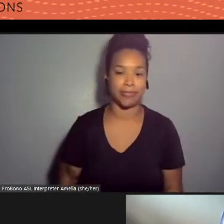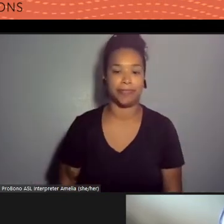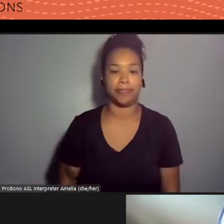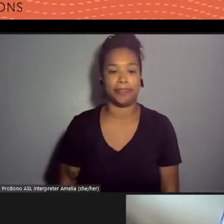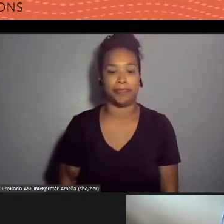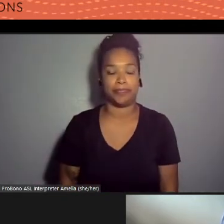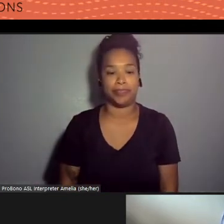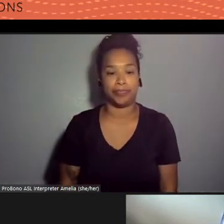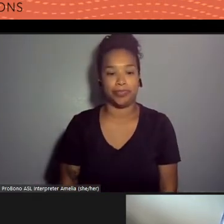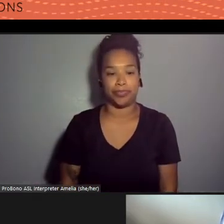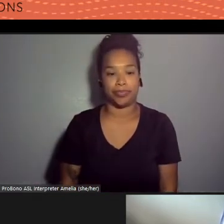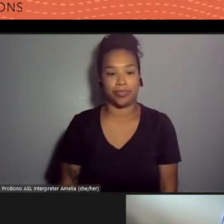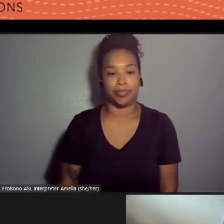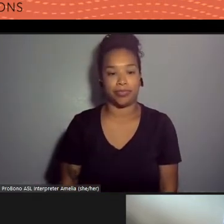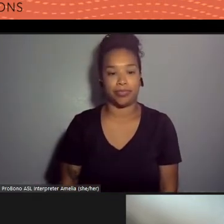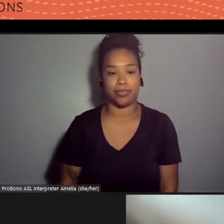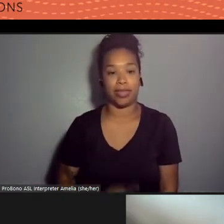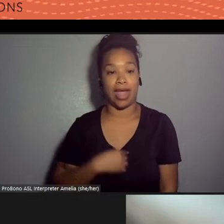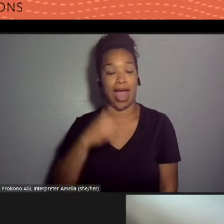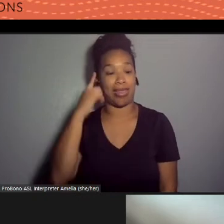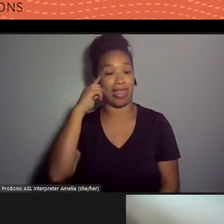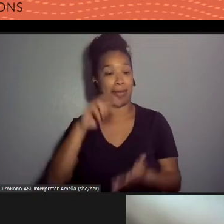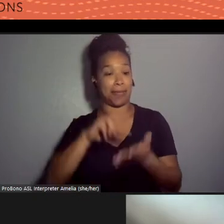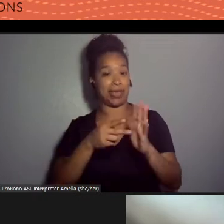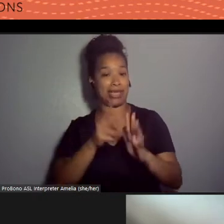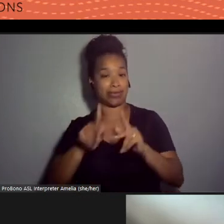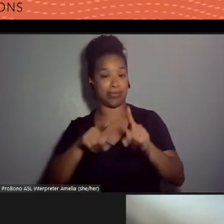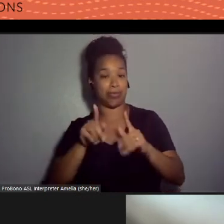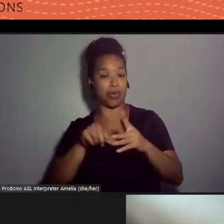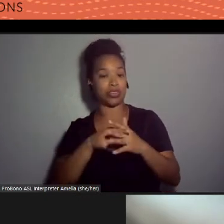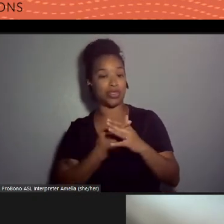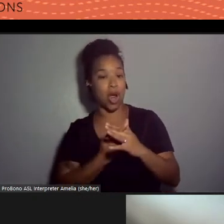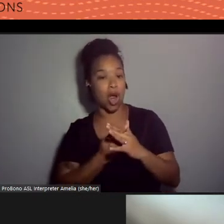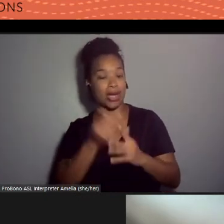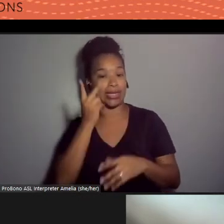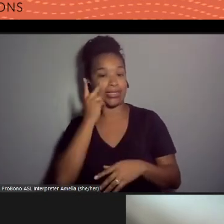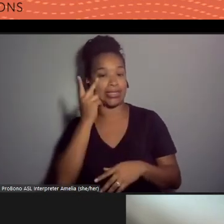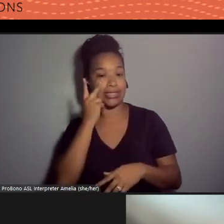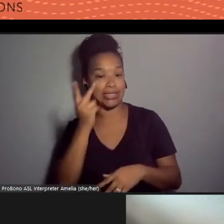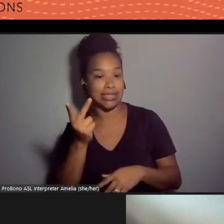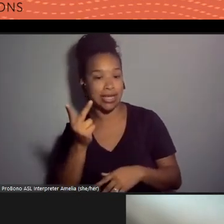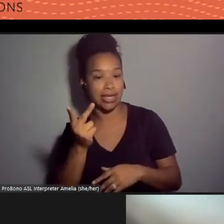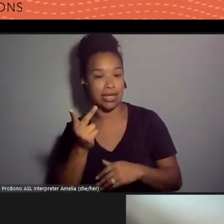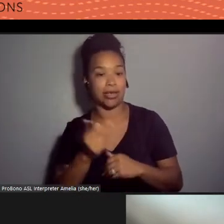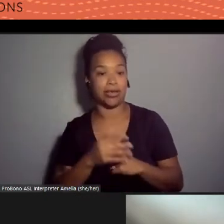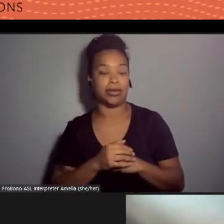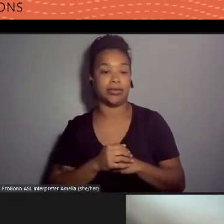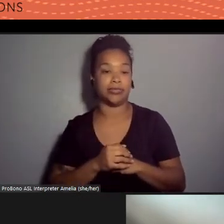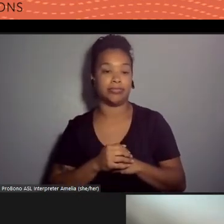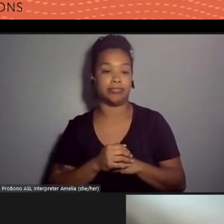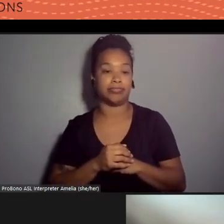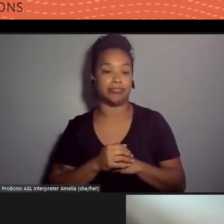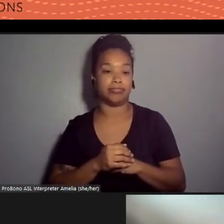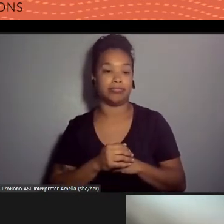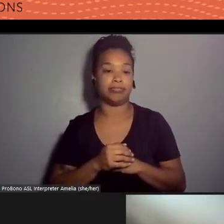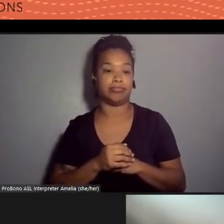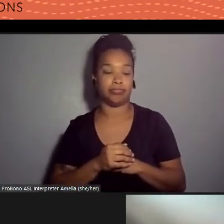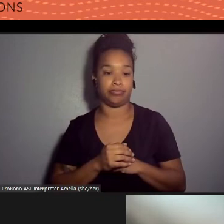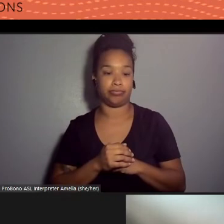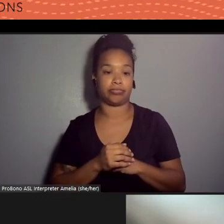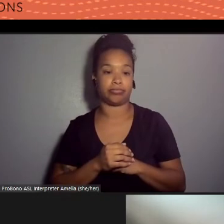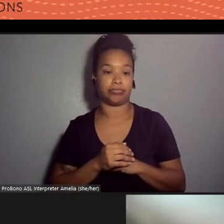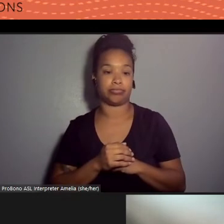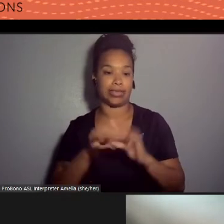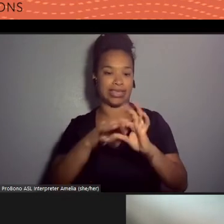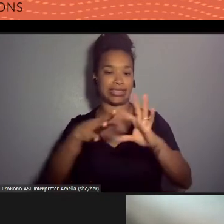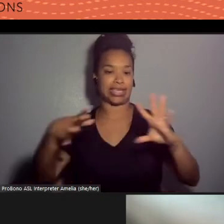to people are starting to see where the holes in their worldviews are, which is the